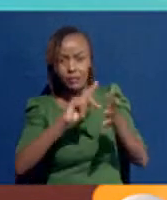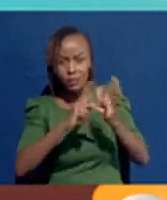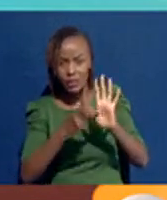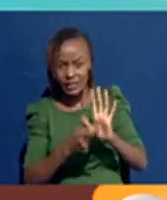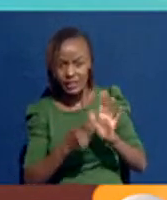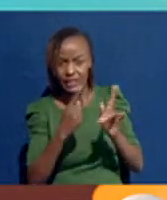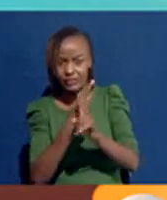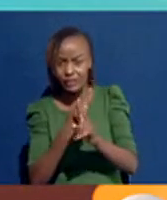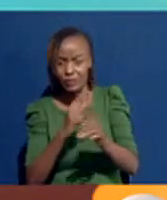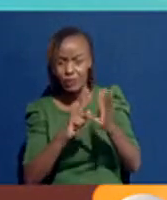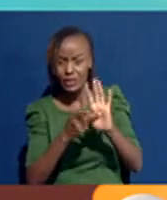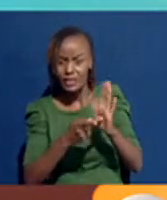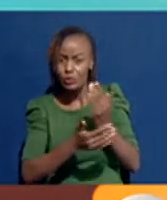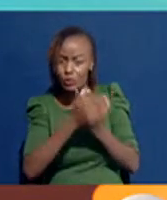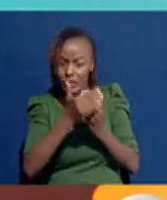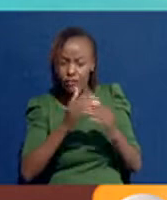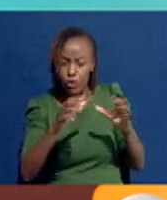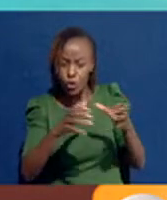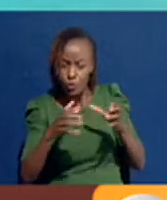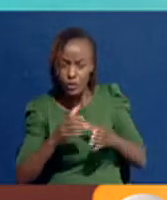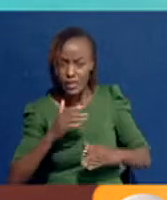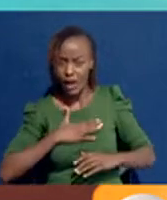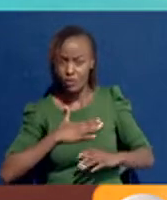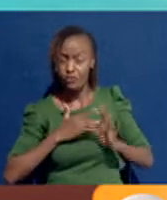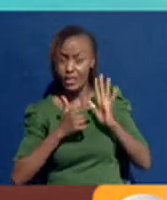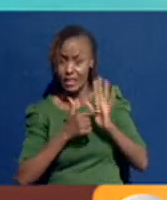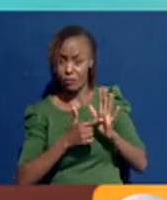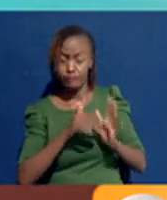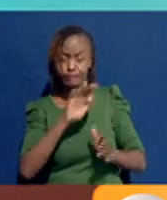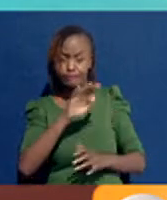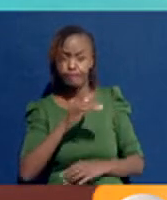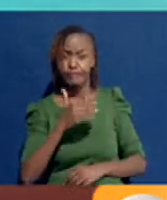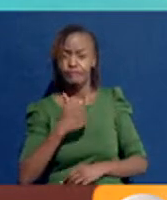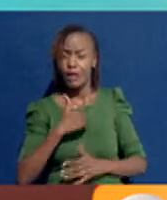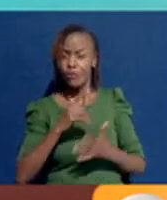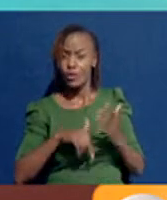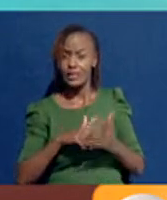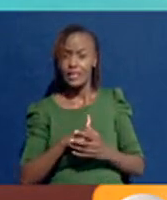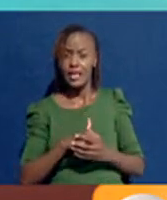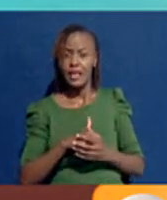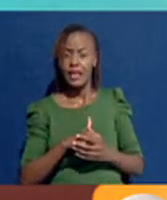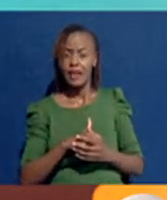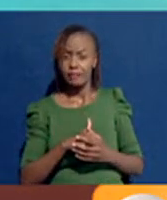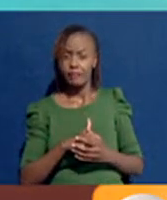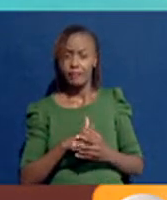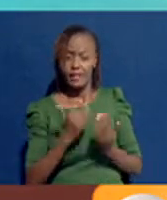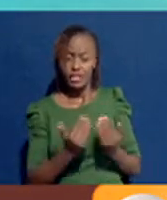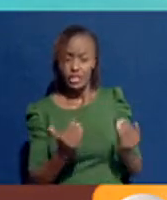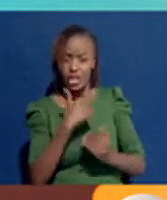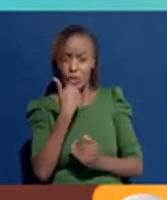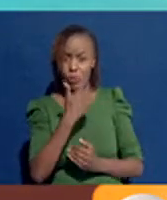Those are children who have been born with the deformities, where we are culling every year. Like now, we are